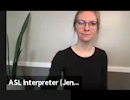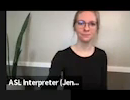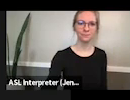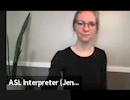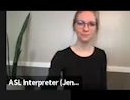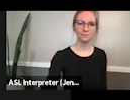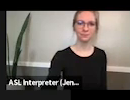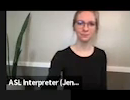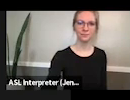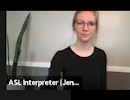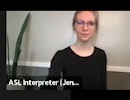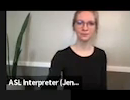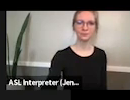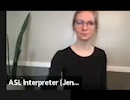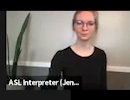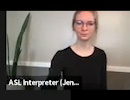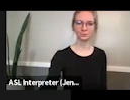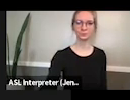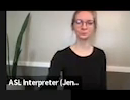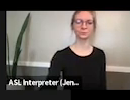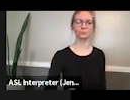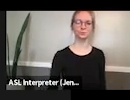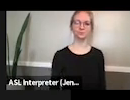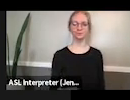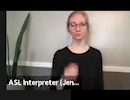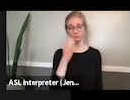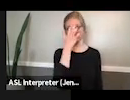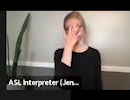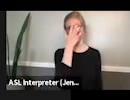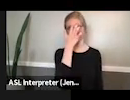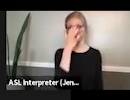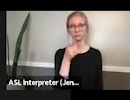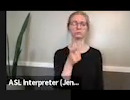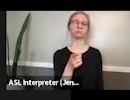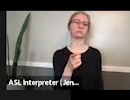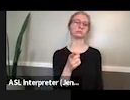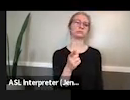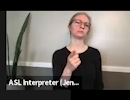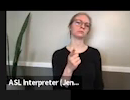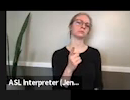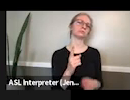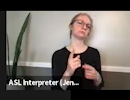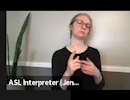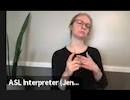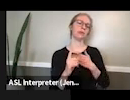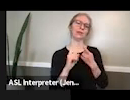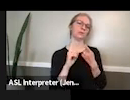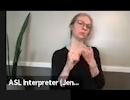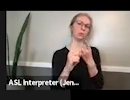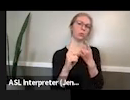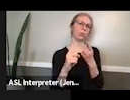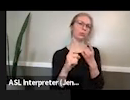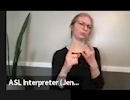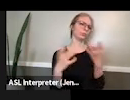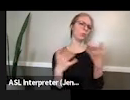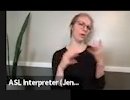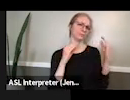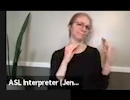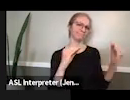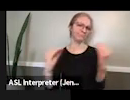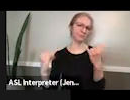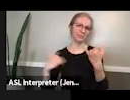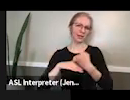We'll look quickly at what I hope to share with you today. the